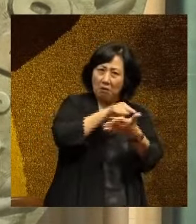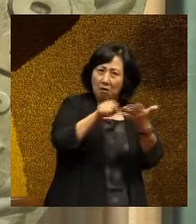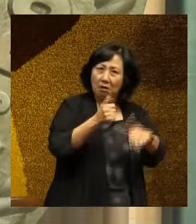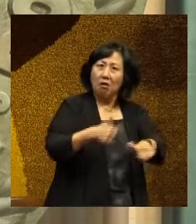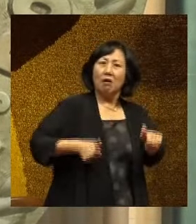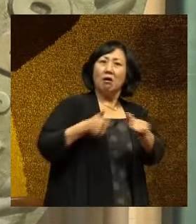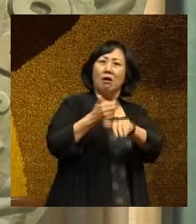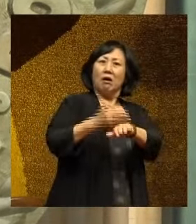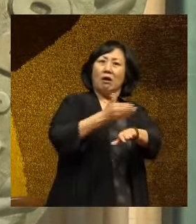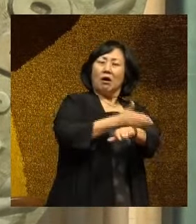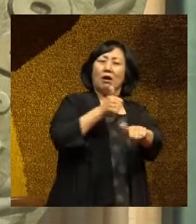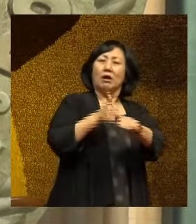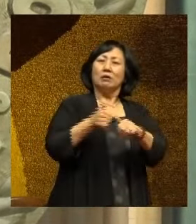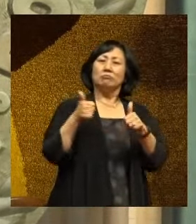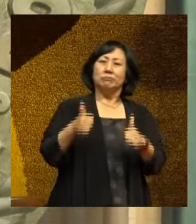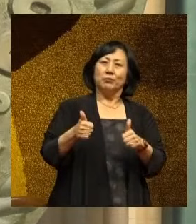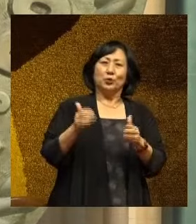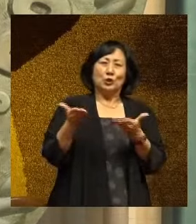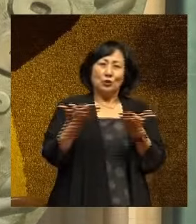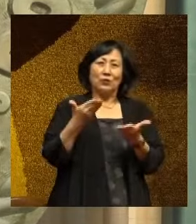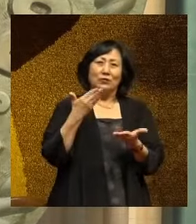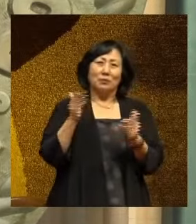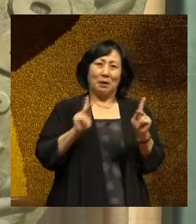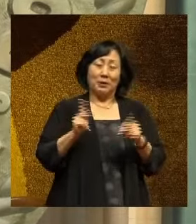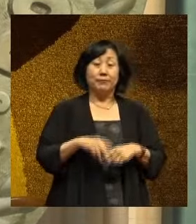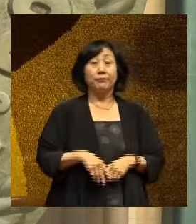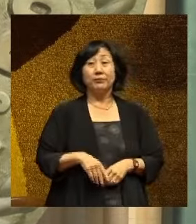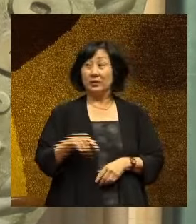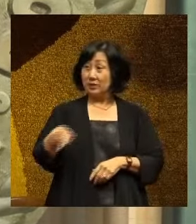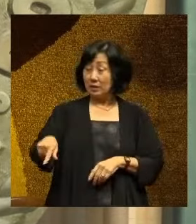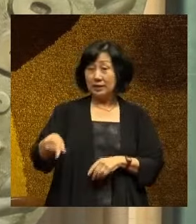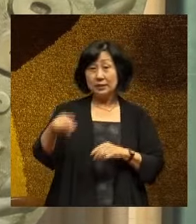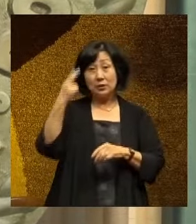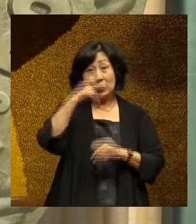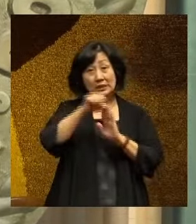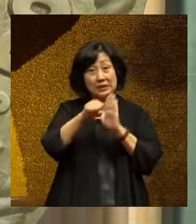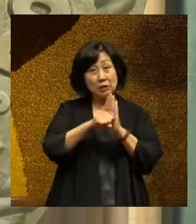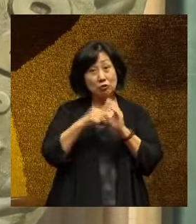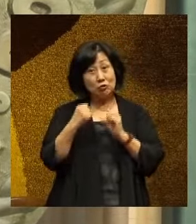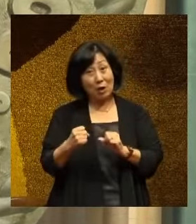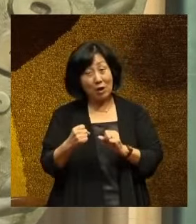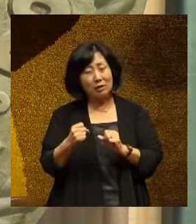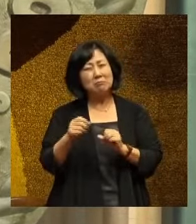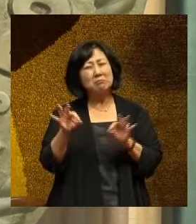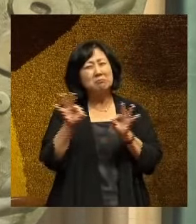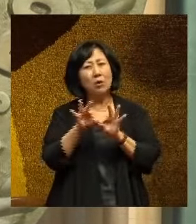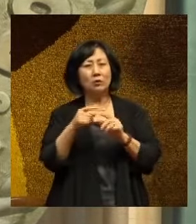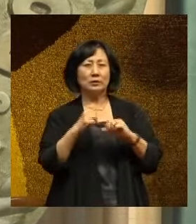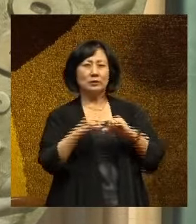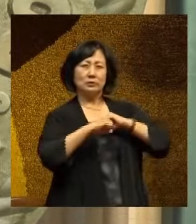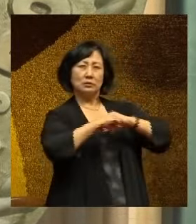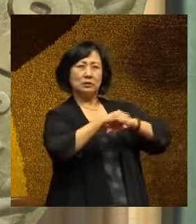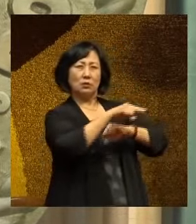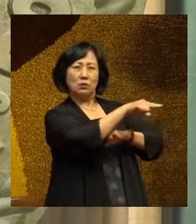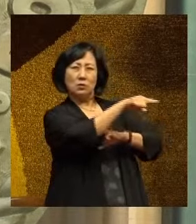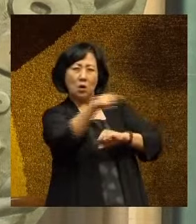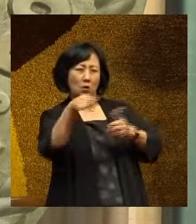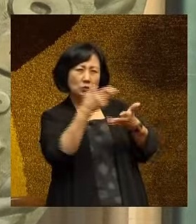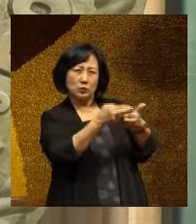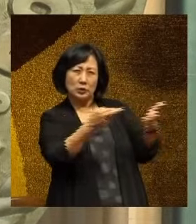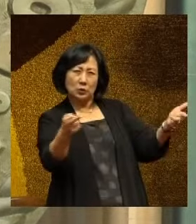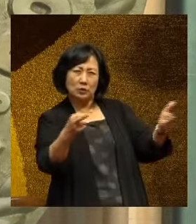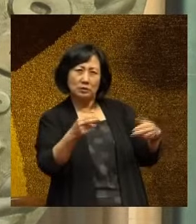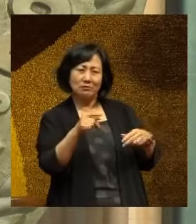We cannot be a strong state without protecting the resources upon which we depend. That is also a